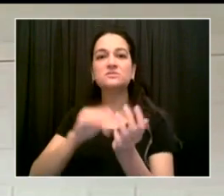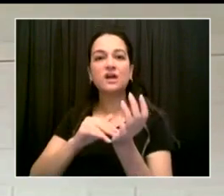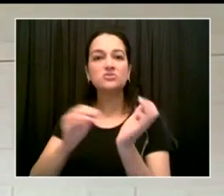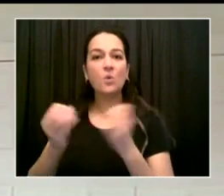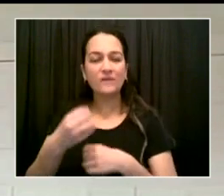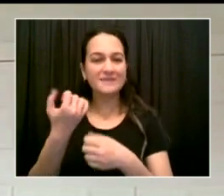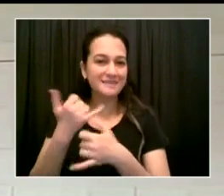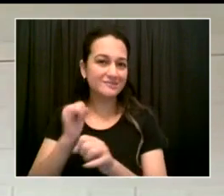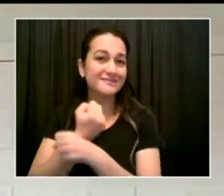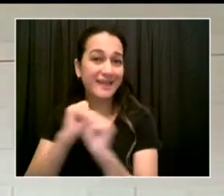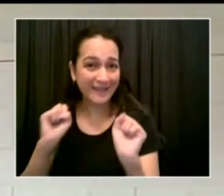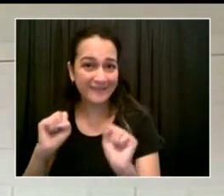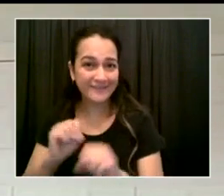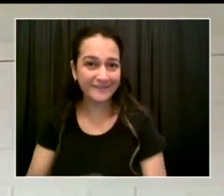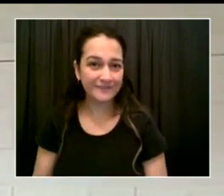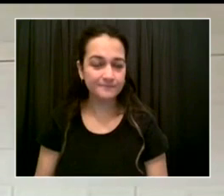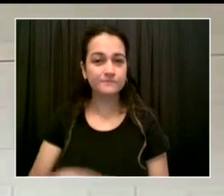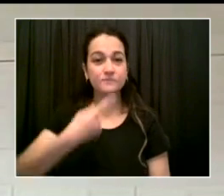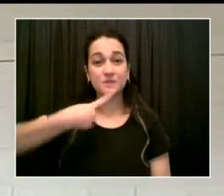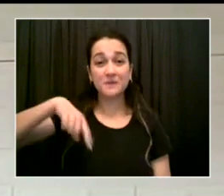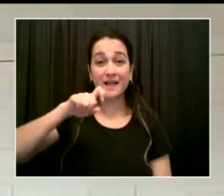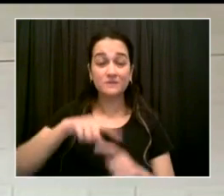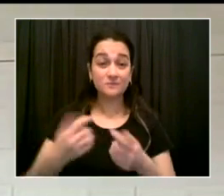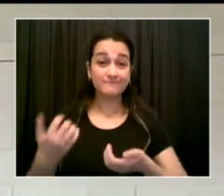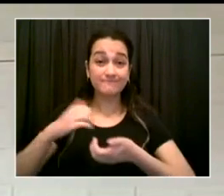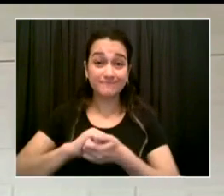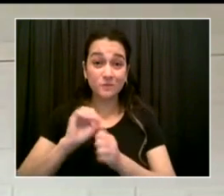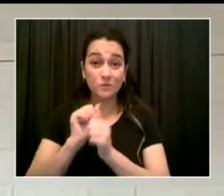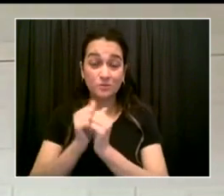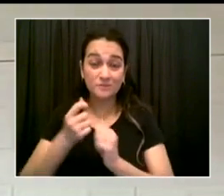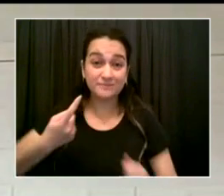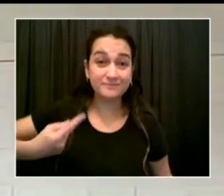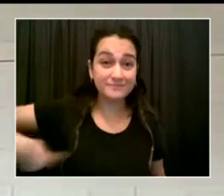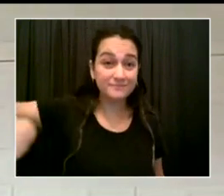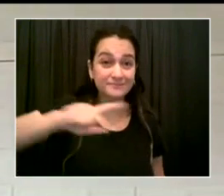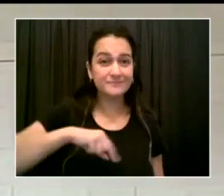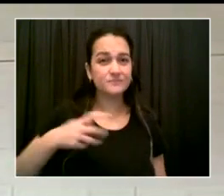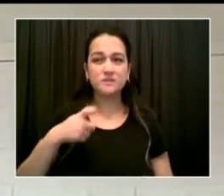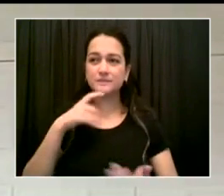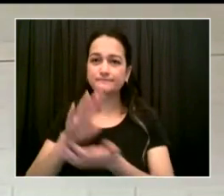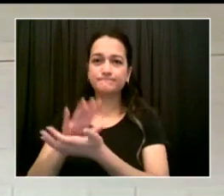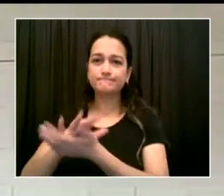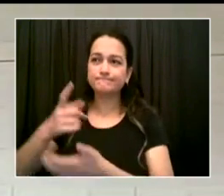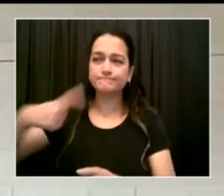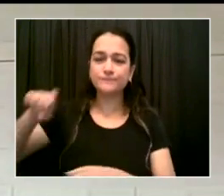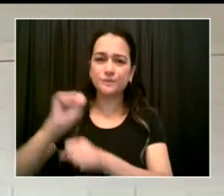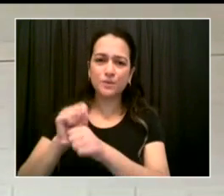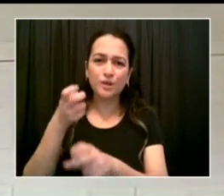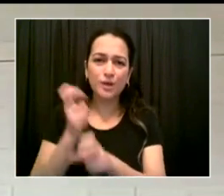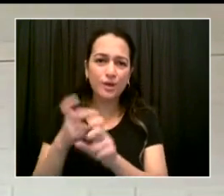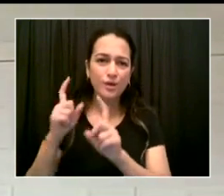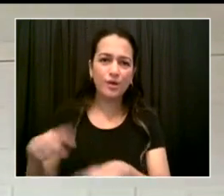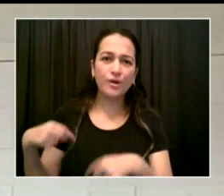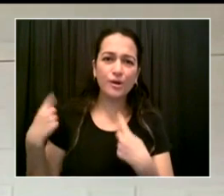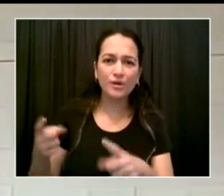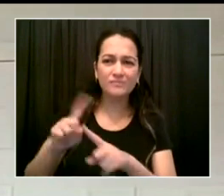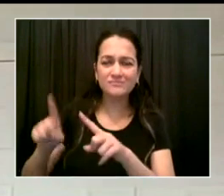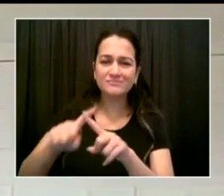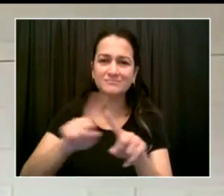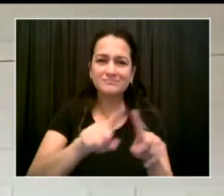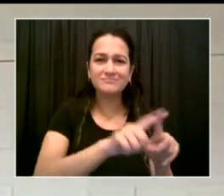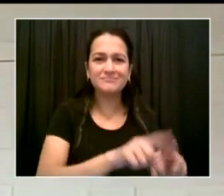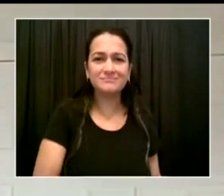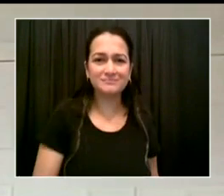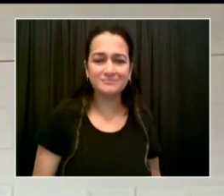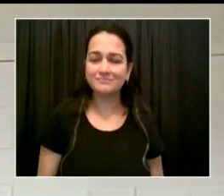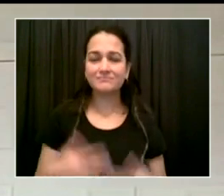community stewards, and I know the council will be an effective partner and communicator. Thank you so much for taking this important step forward.